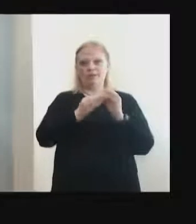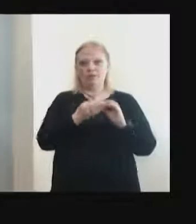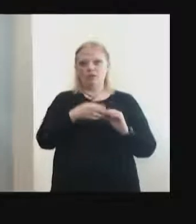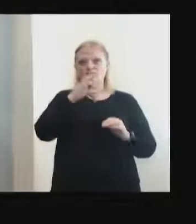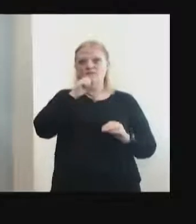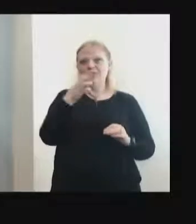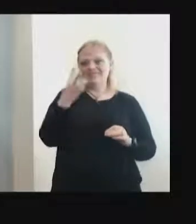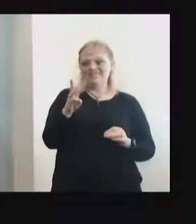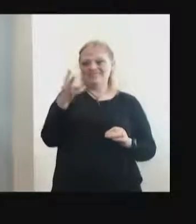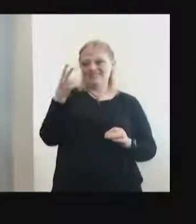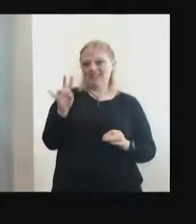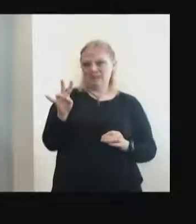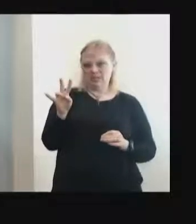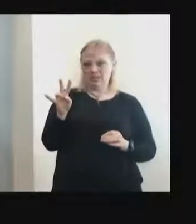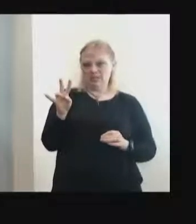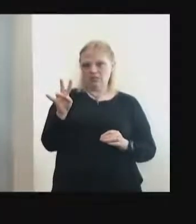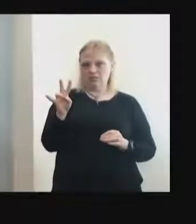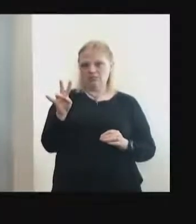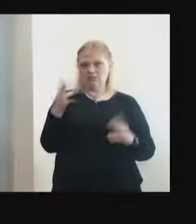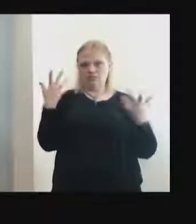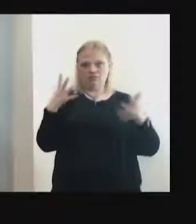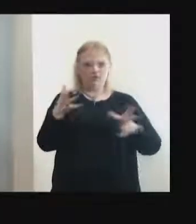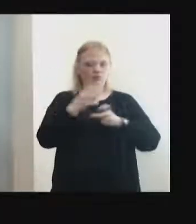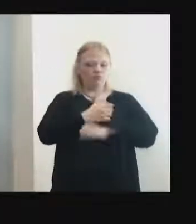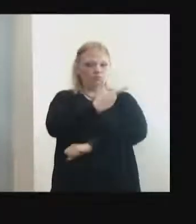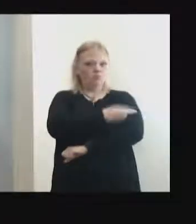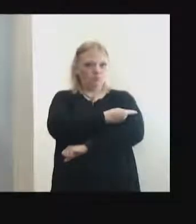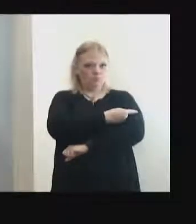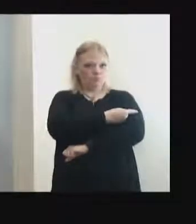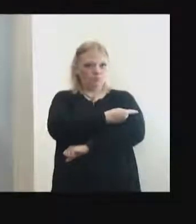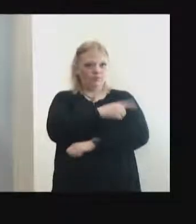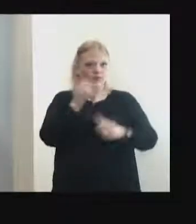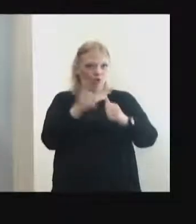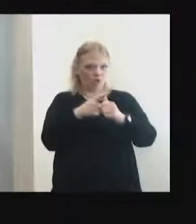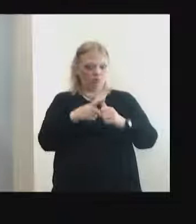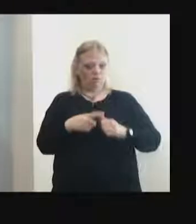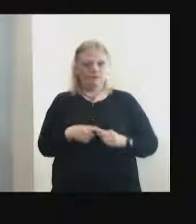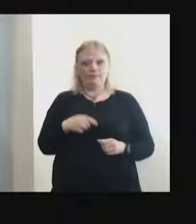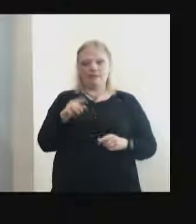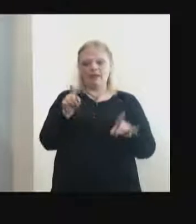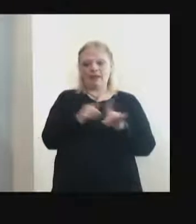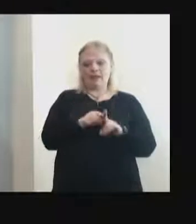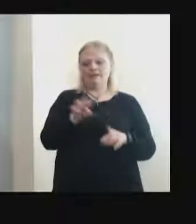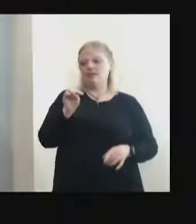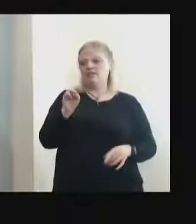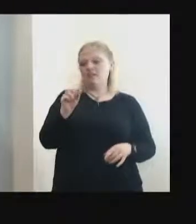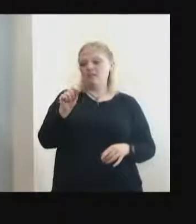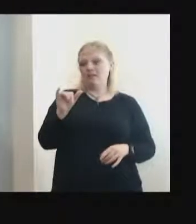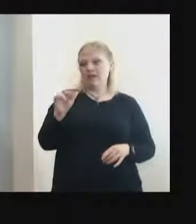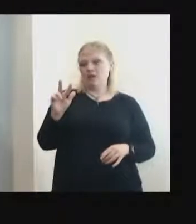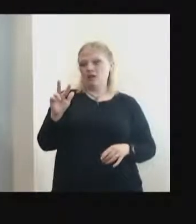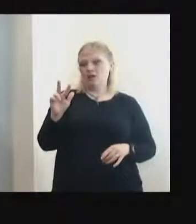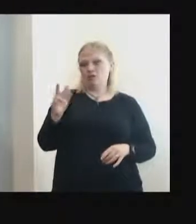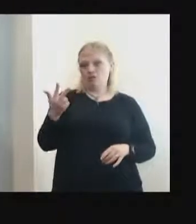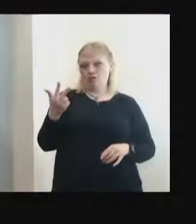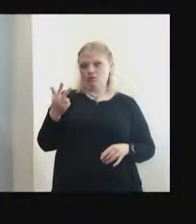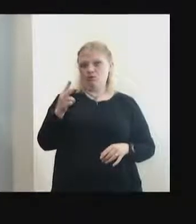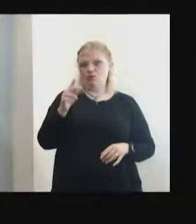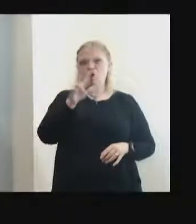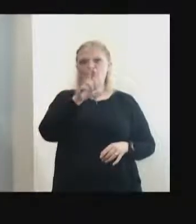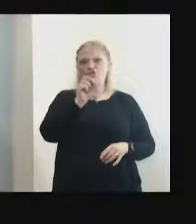and 17-year-olds who have received their first dose. So as of May 3rd, 30% of 16